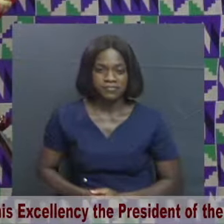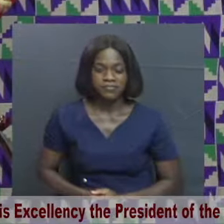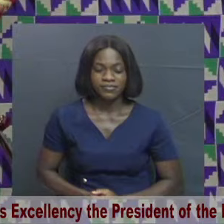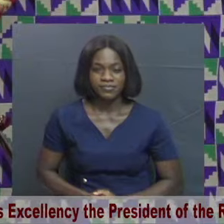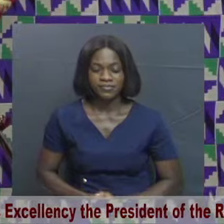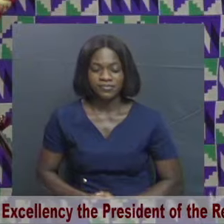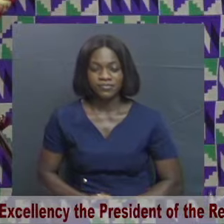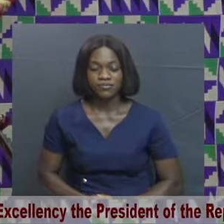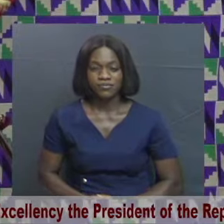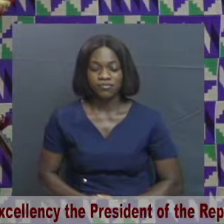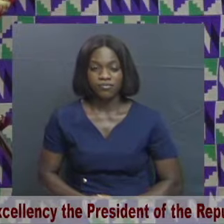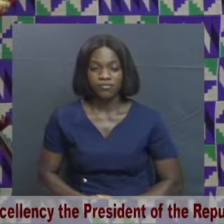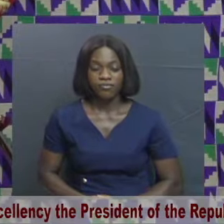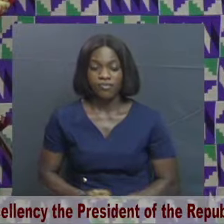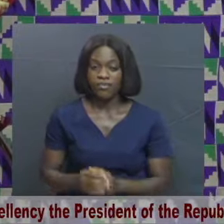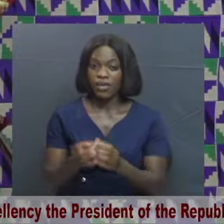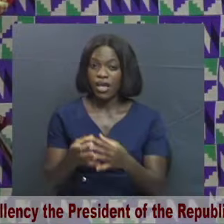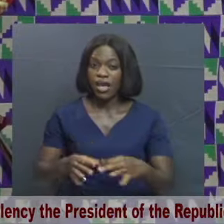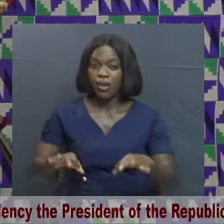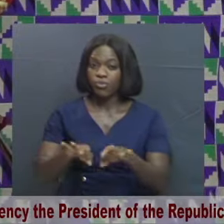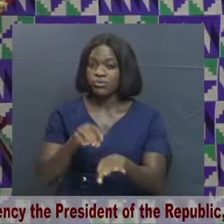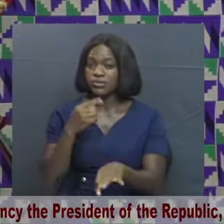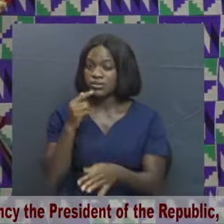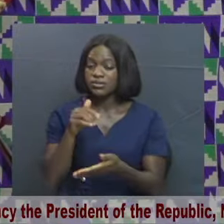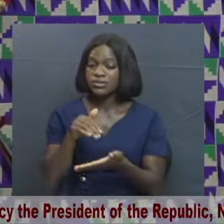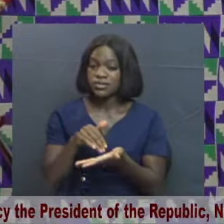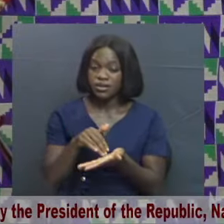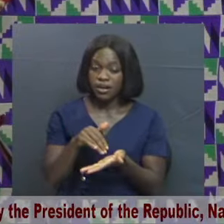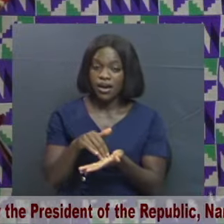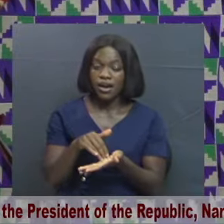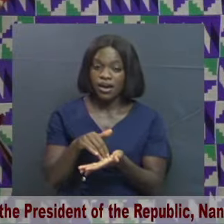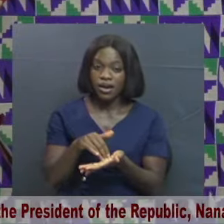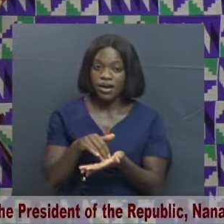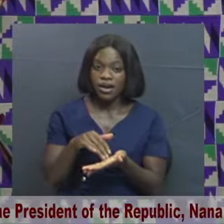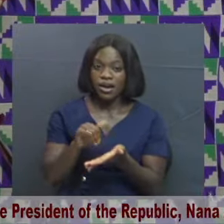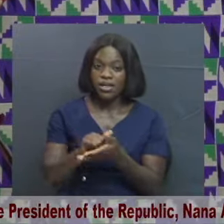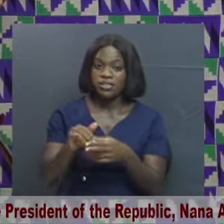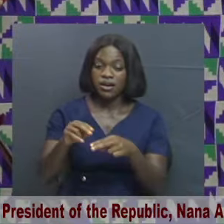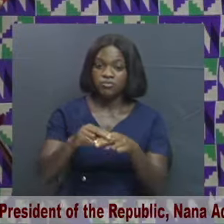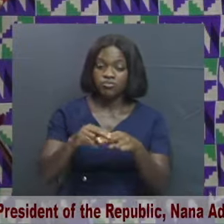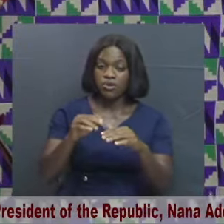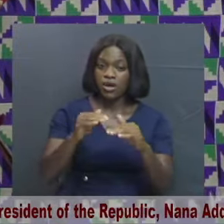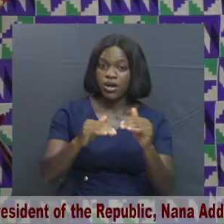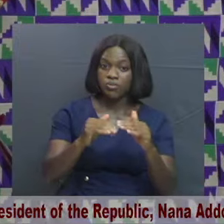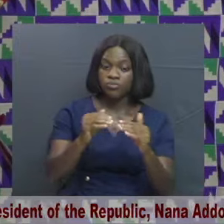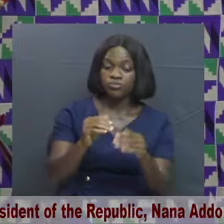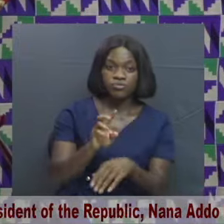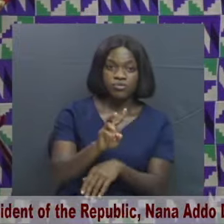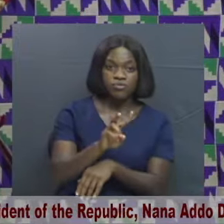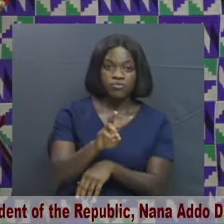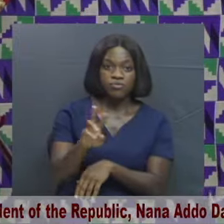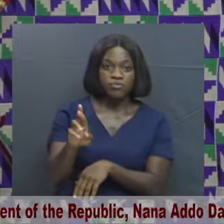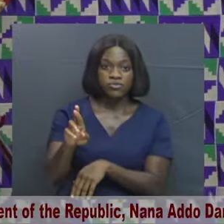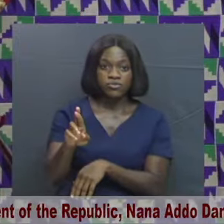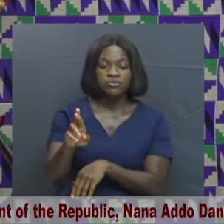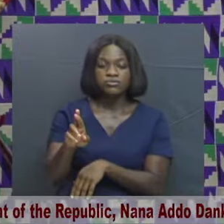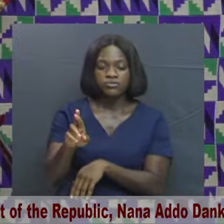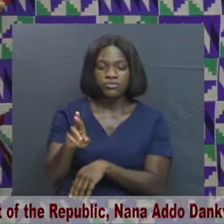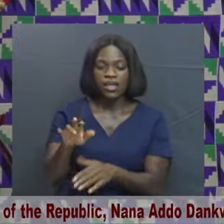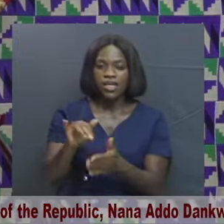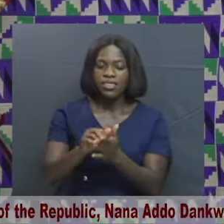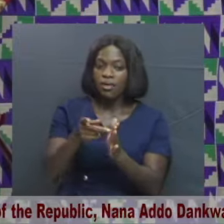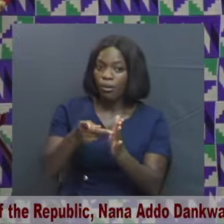country it is worth mentioning that a rail bridge is being built across the vter is part of this